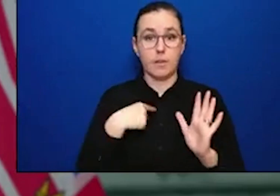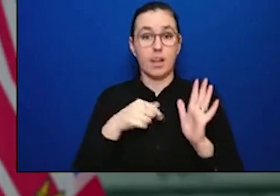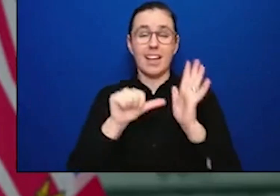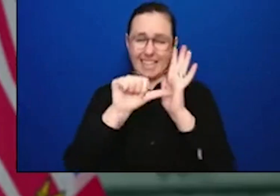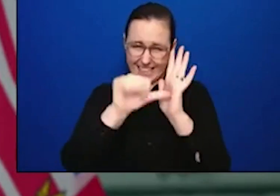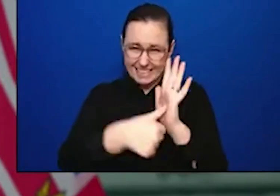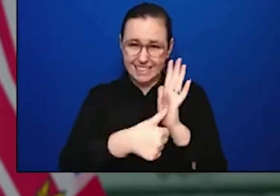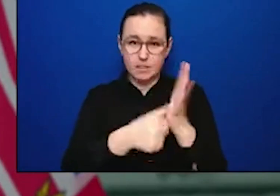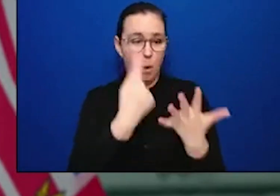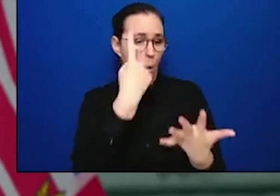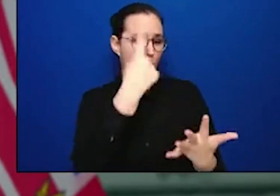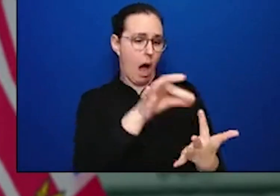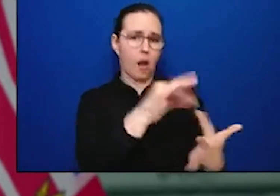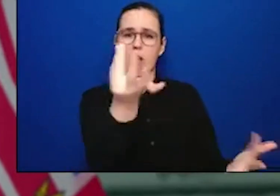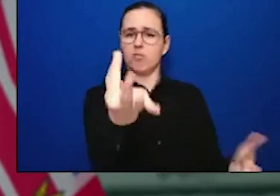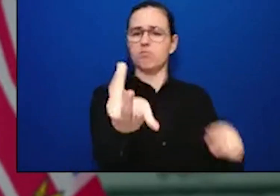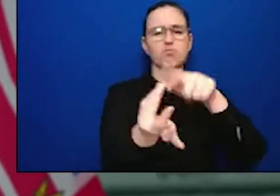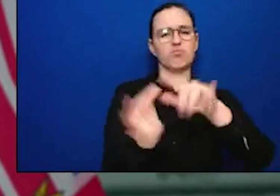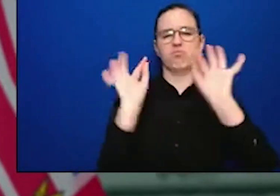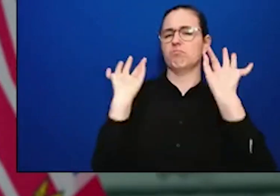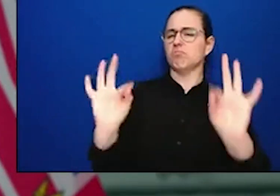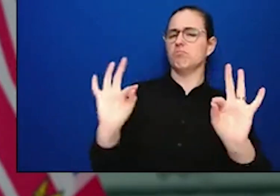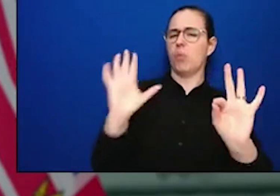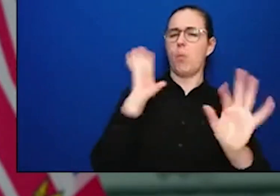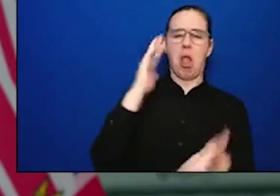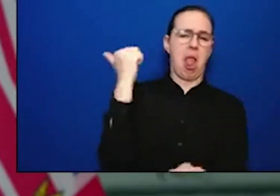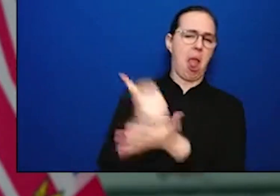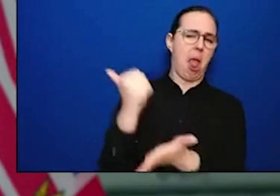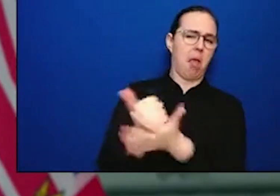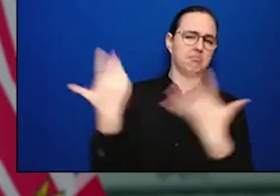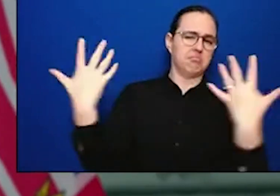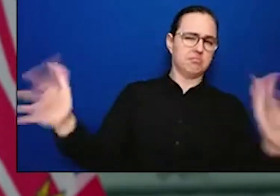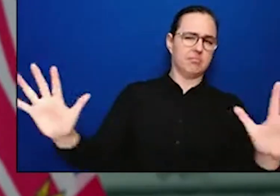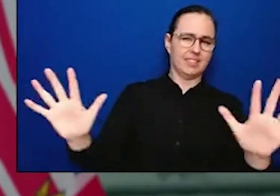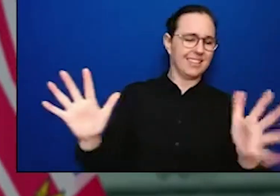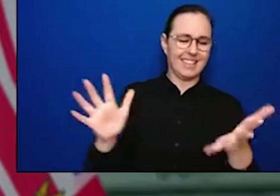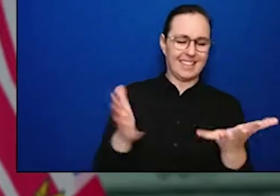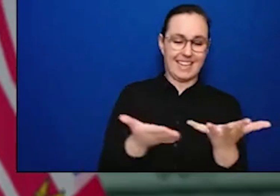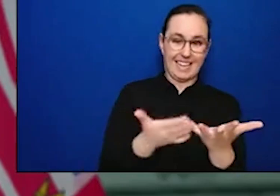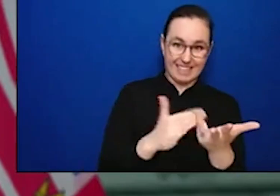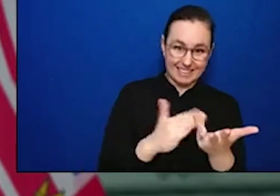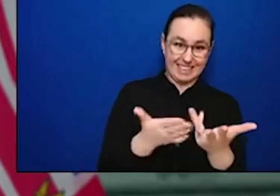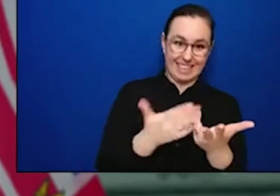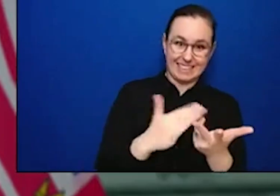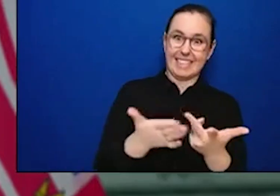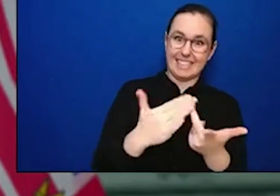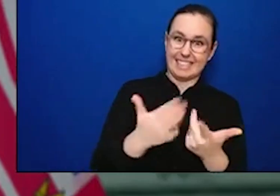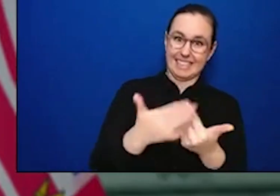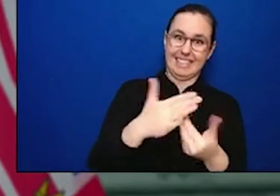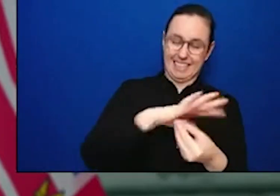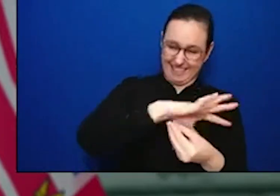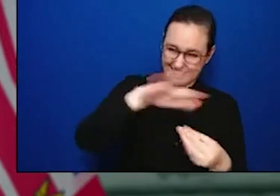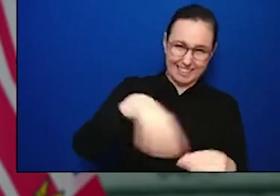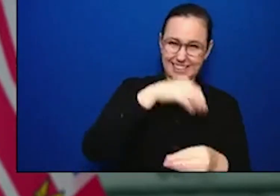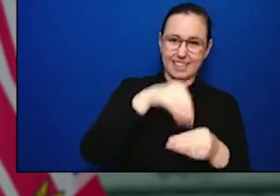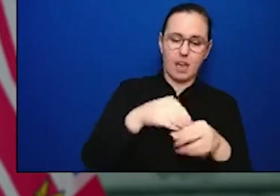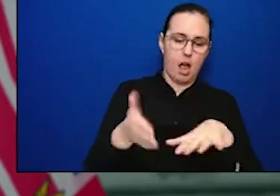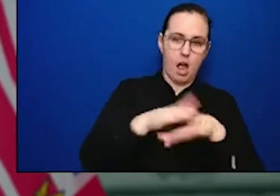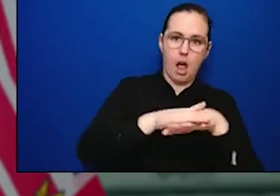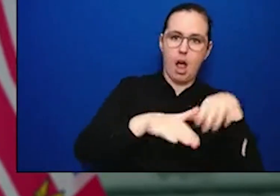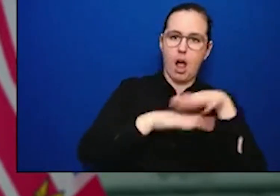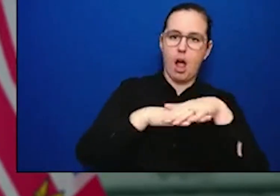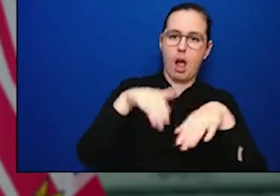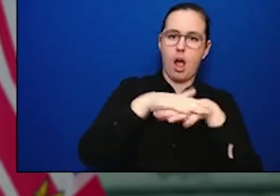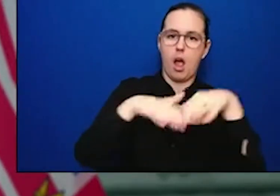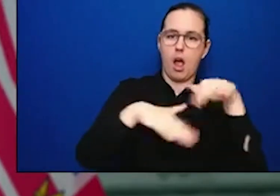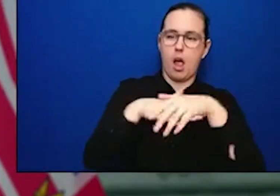us the protection that we need to keep operating. So what we need to do to prepare? Anyone who can work from home,